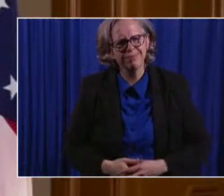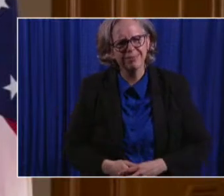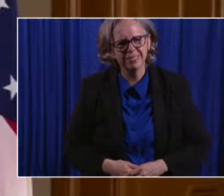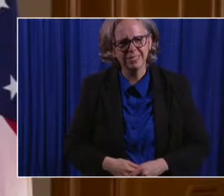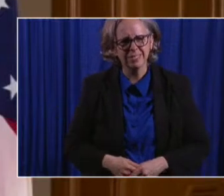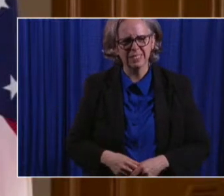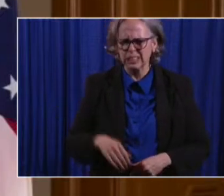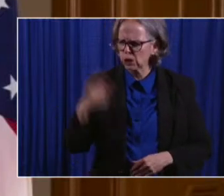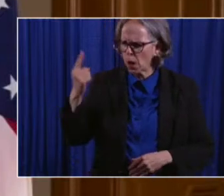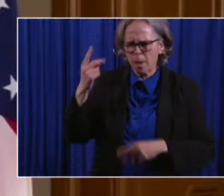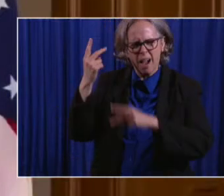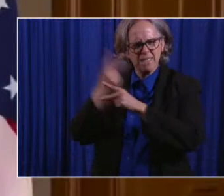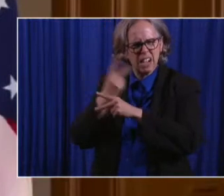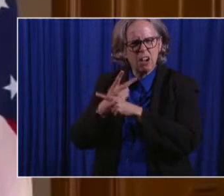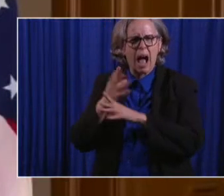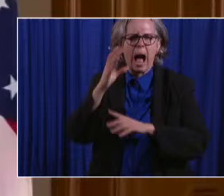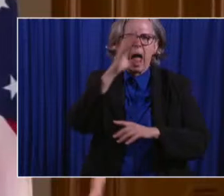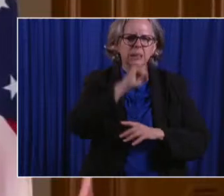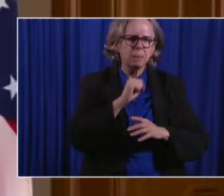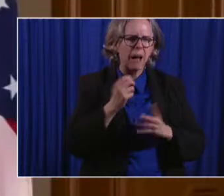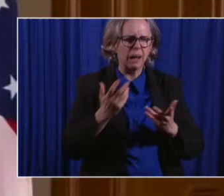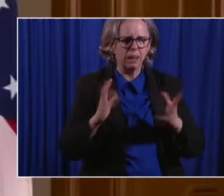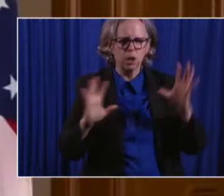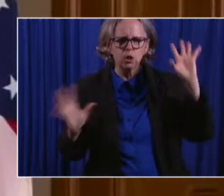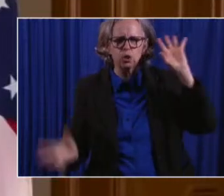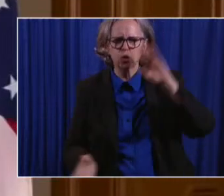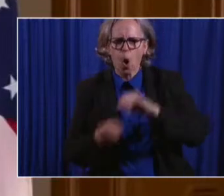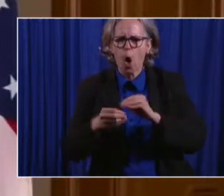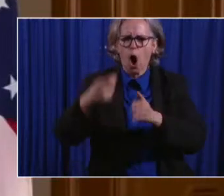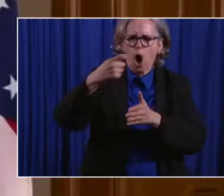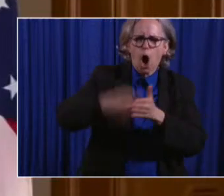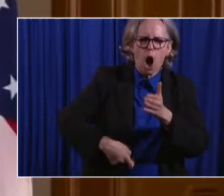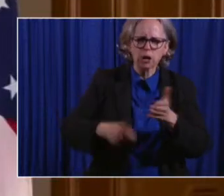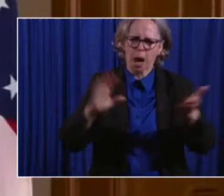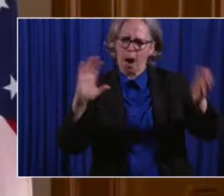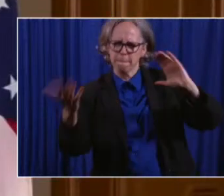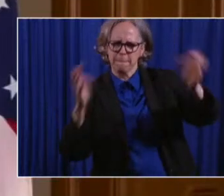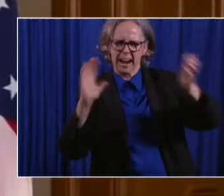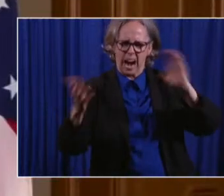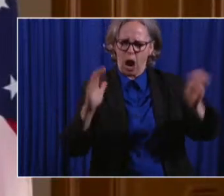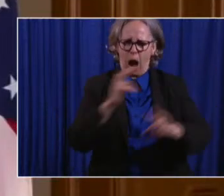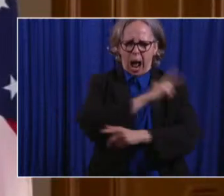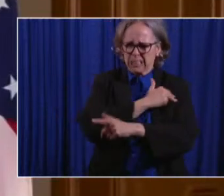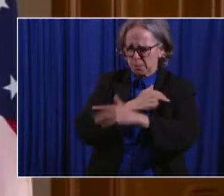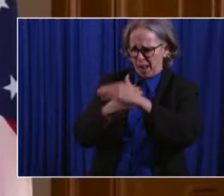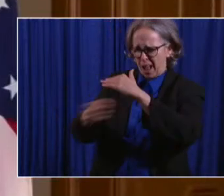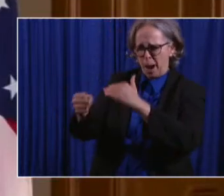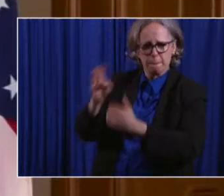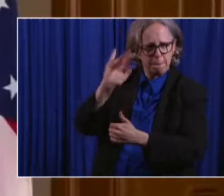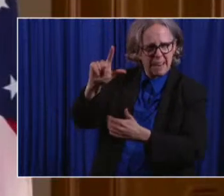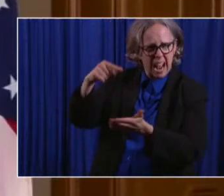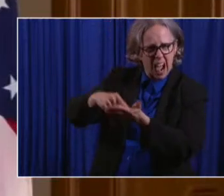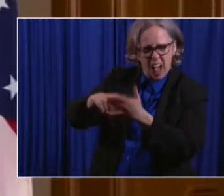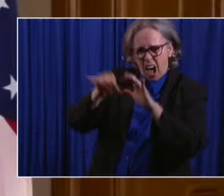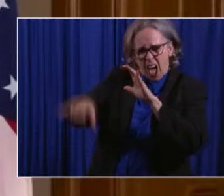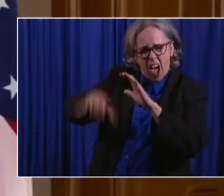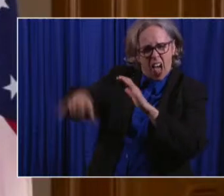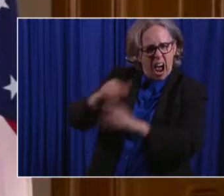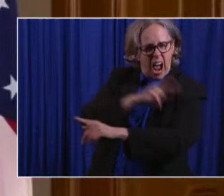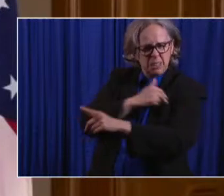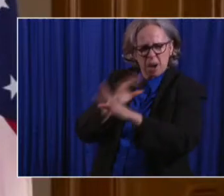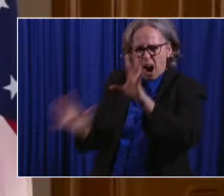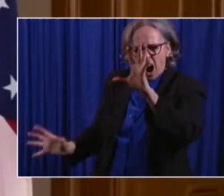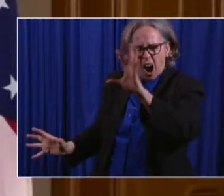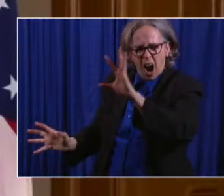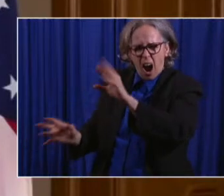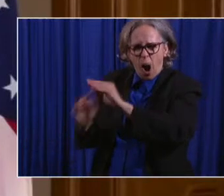a bad case of COVID, is there for a while, could be $250,000, could even be more. So, preventing